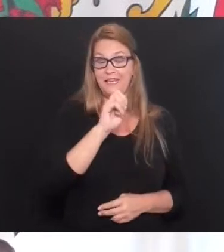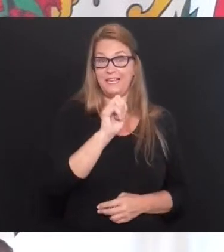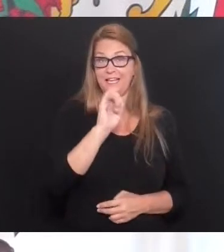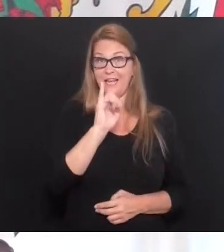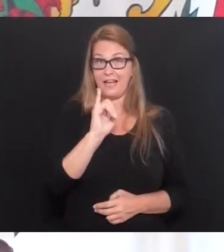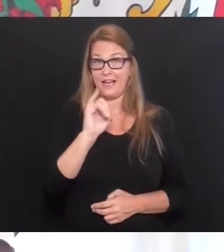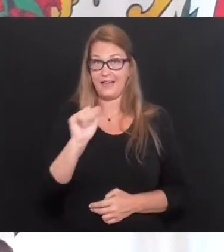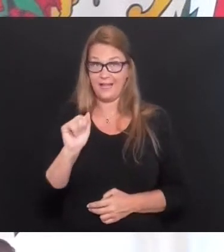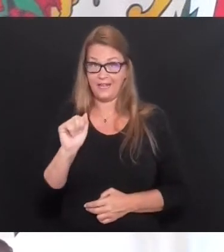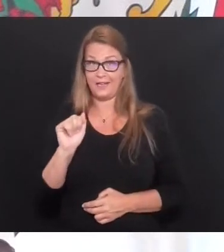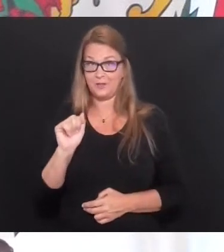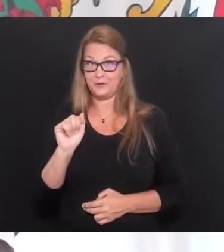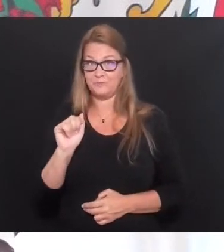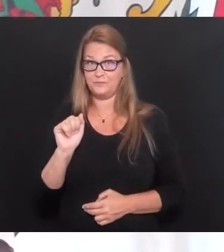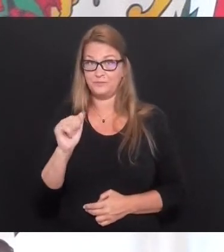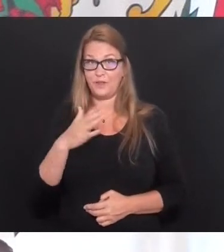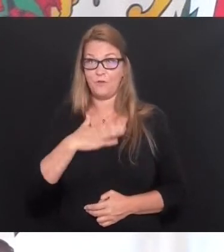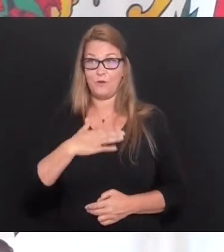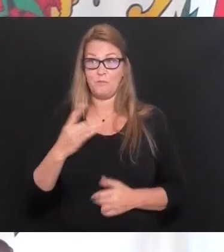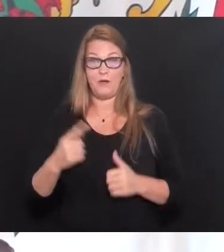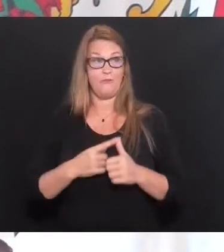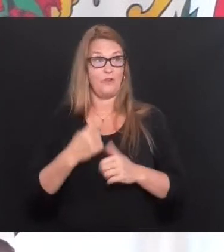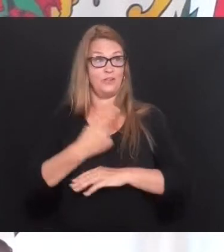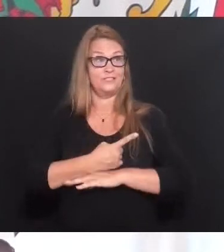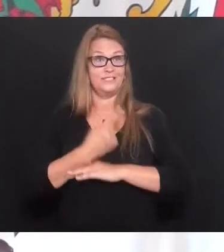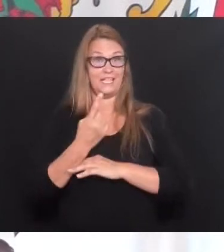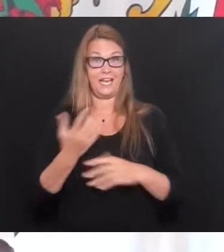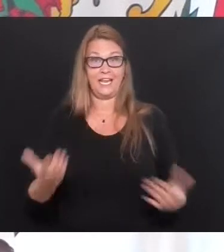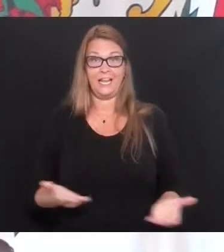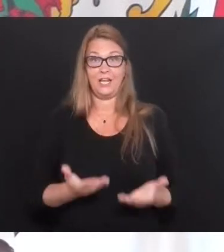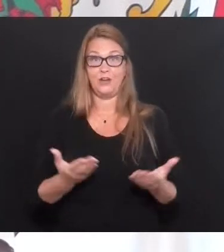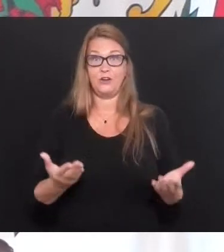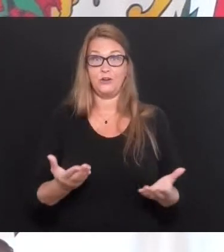PEIA, from the day that I walked in the door till now, you know,